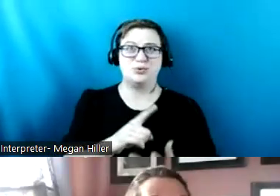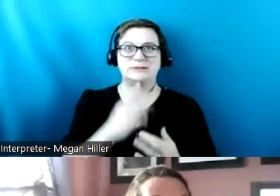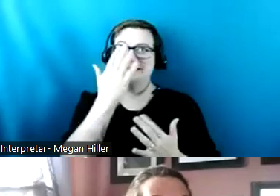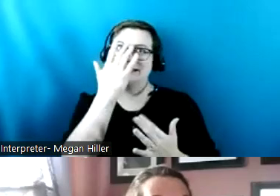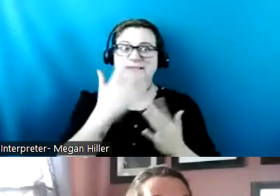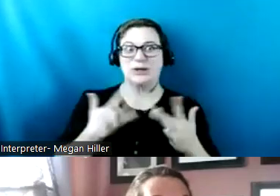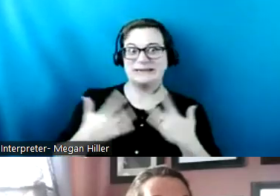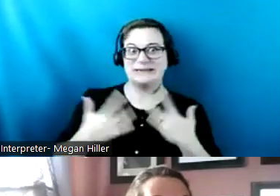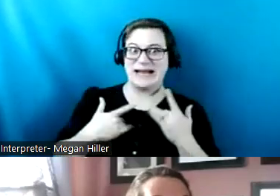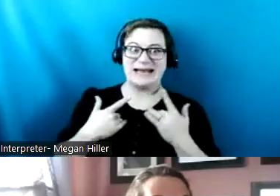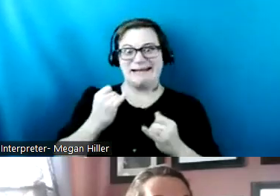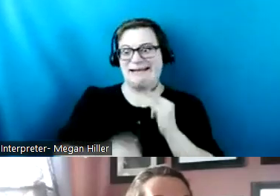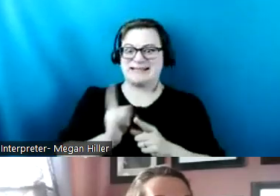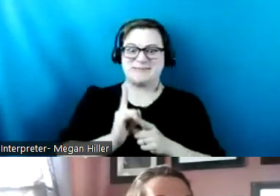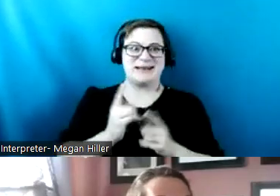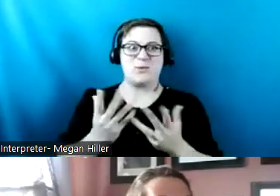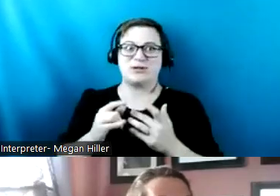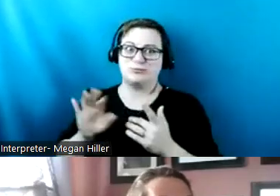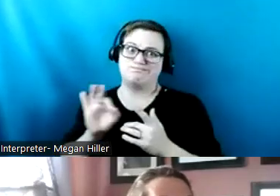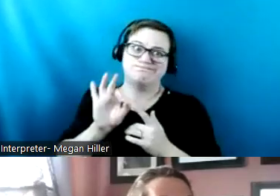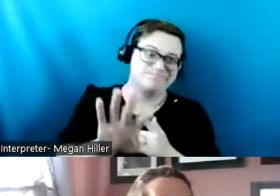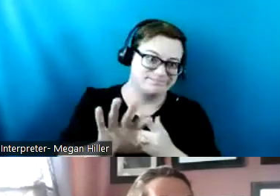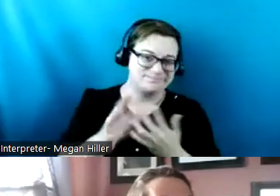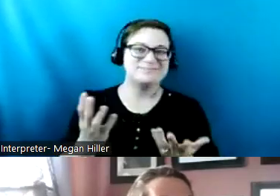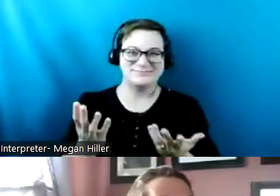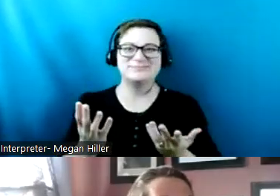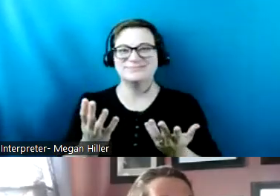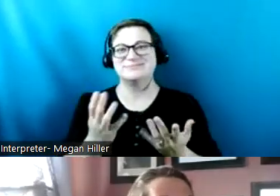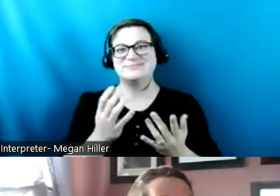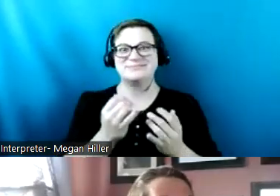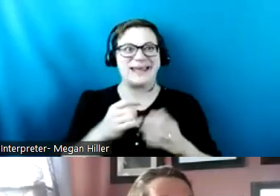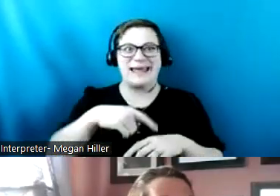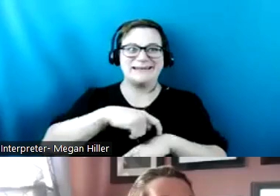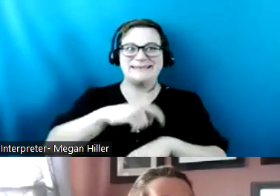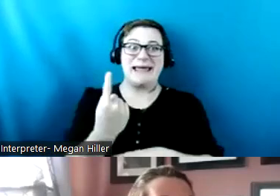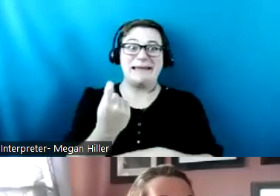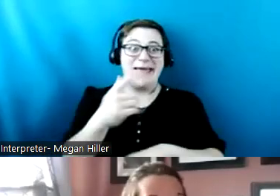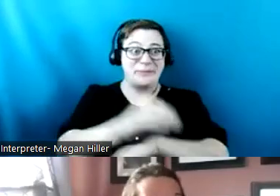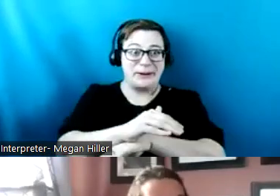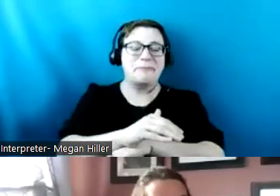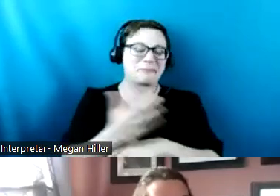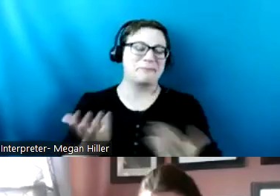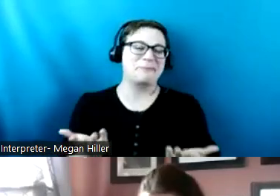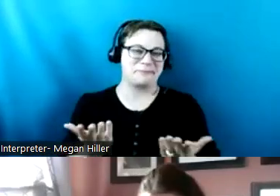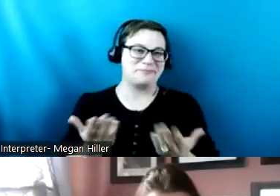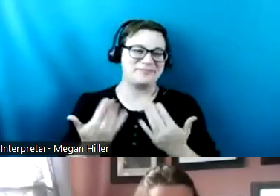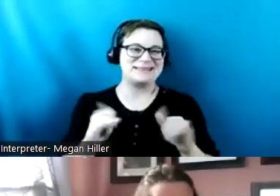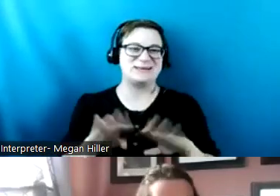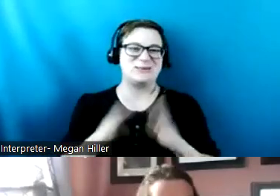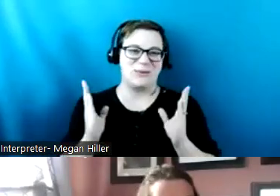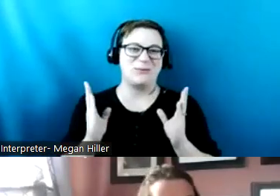up to the wire and wants to provide that feedback at 11 p.m. We will keep